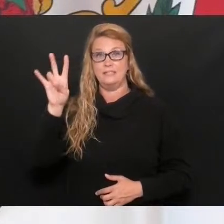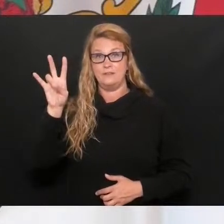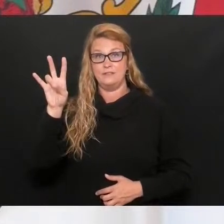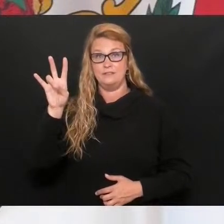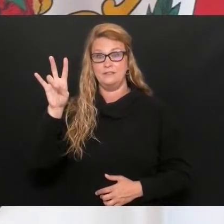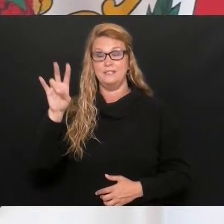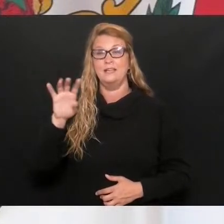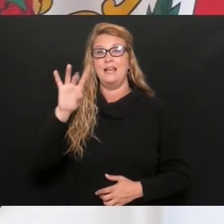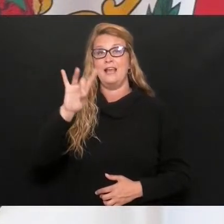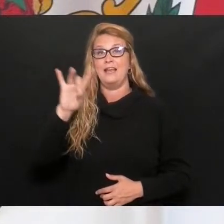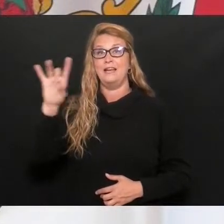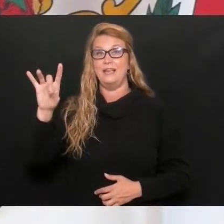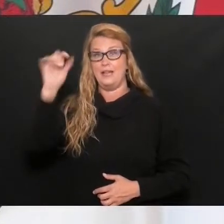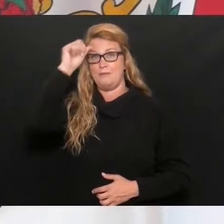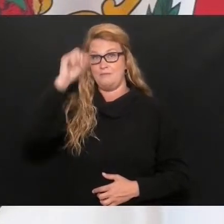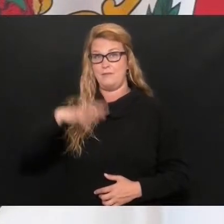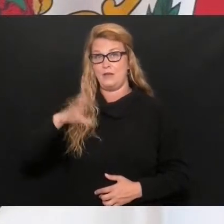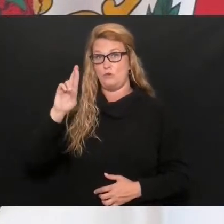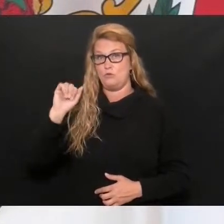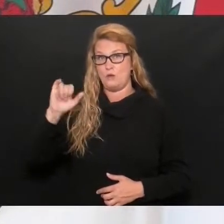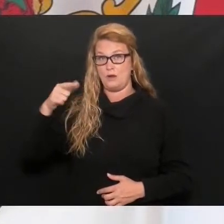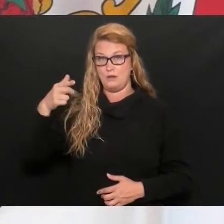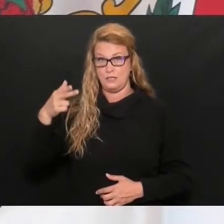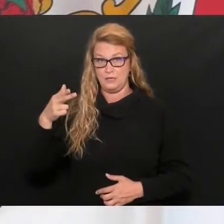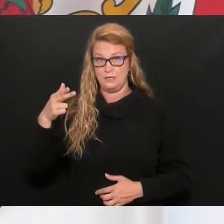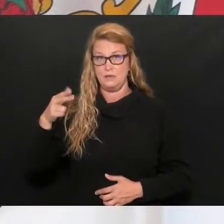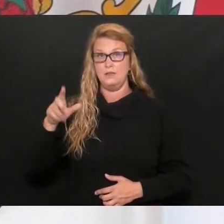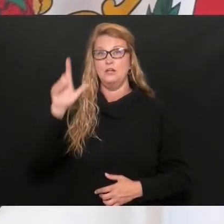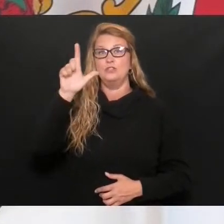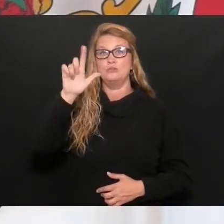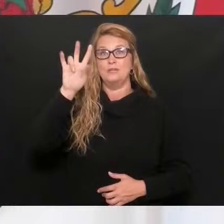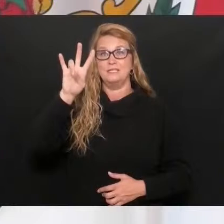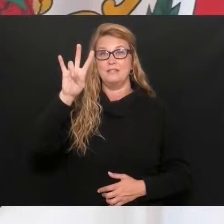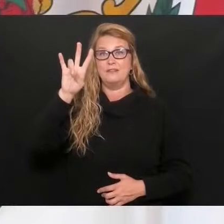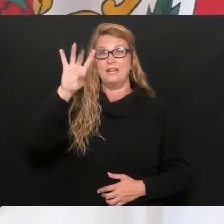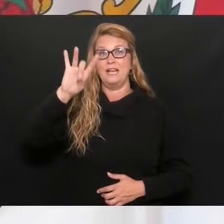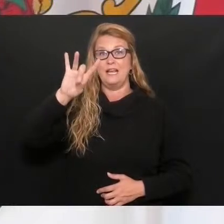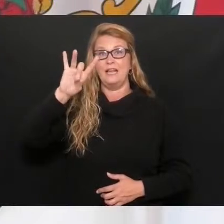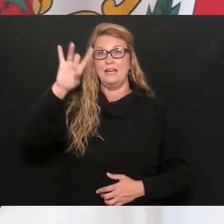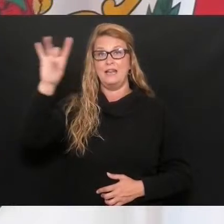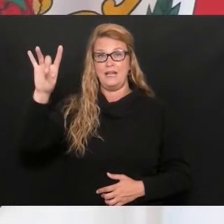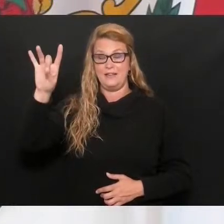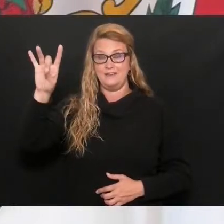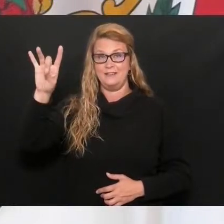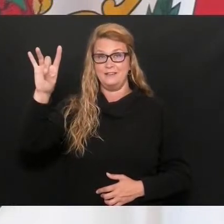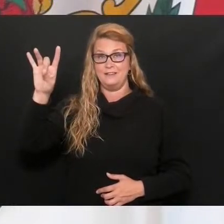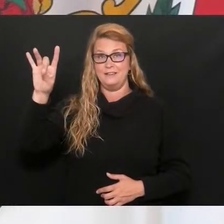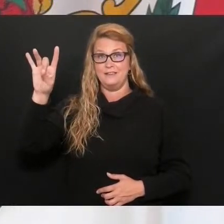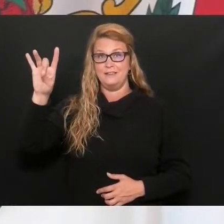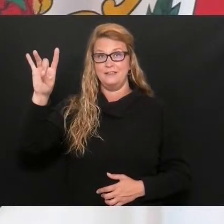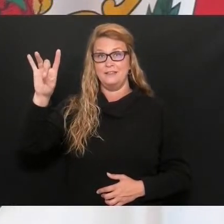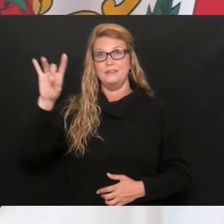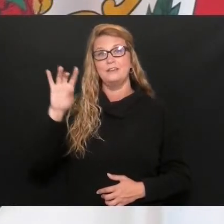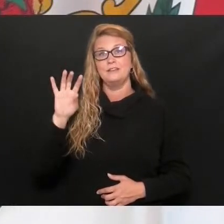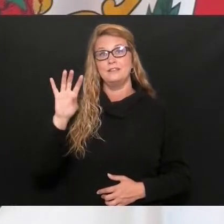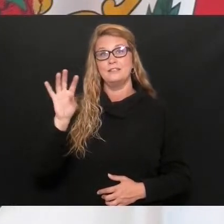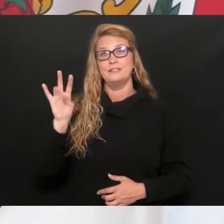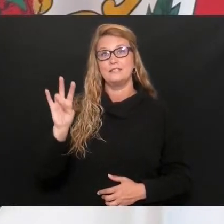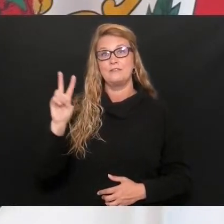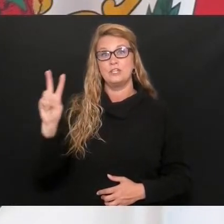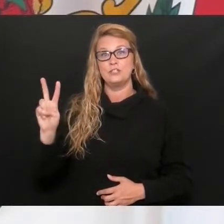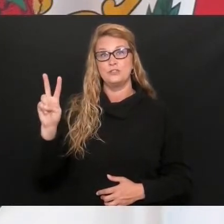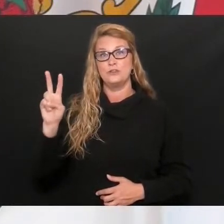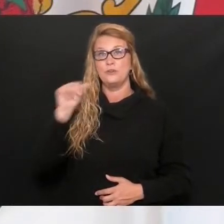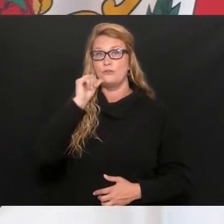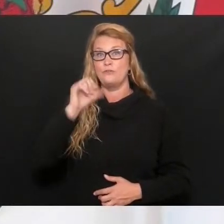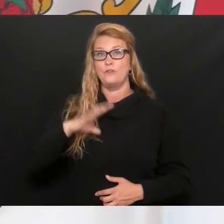death is an 88-year-old male from Raleigh County. Our 2,788th death is a